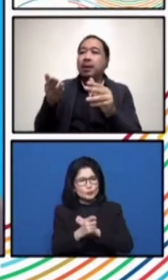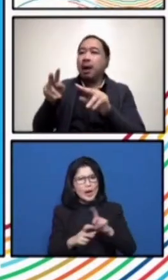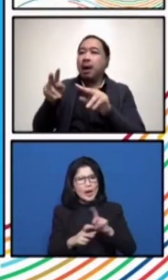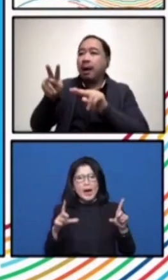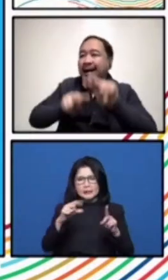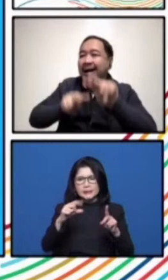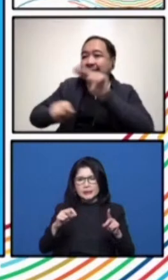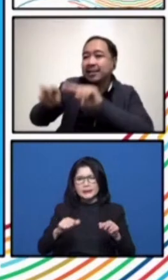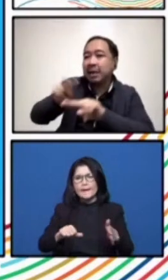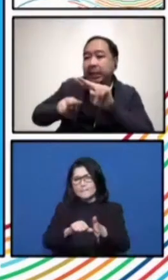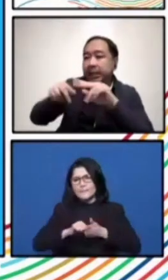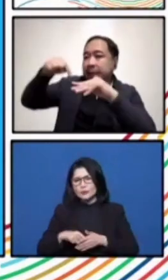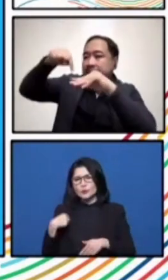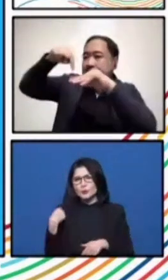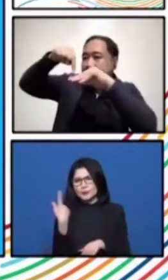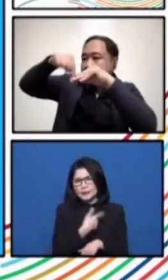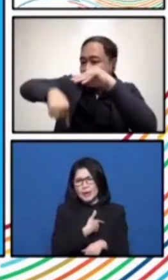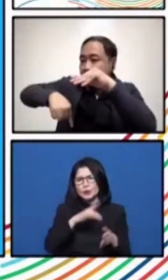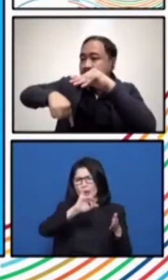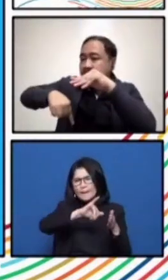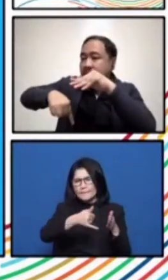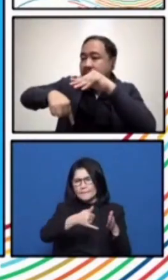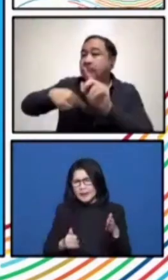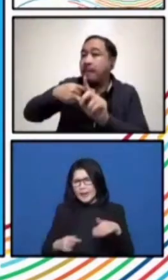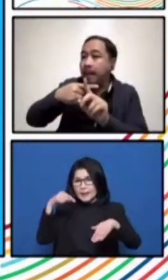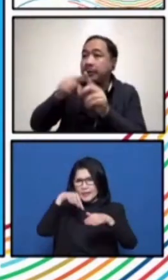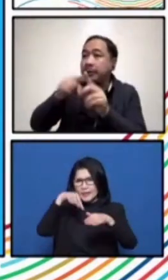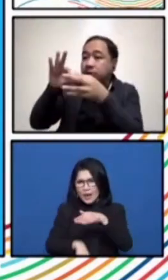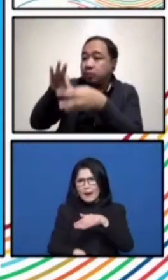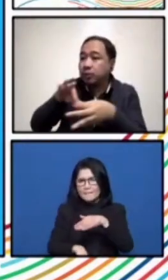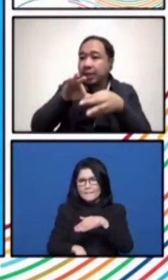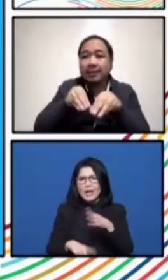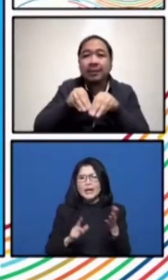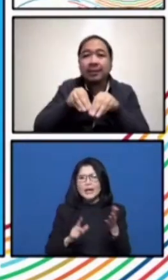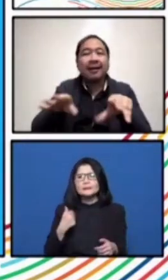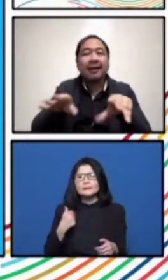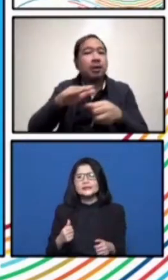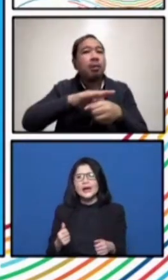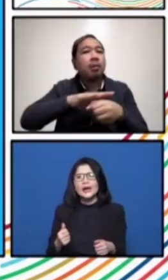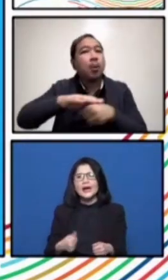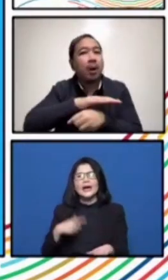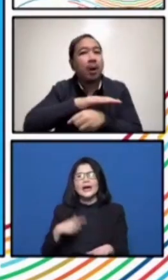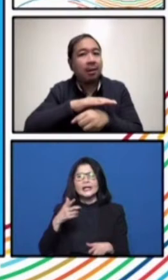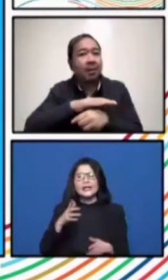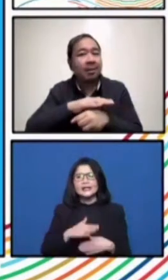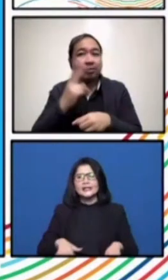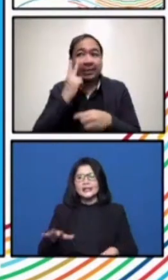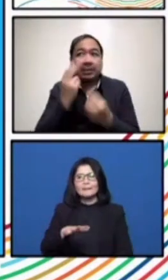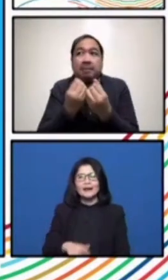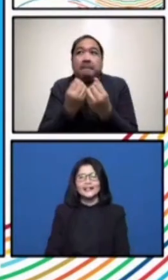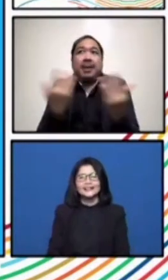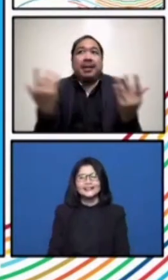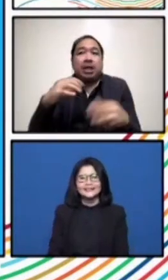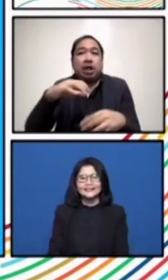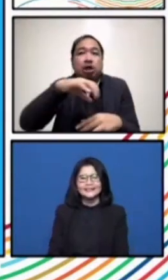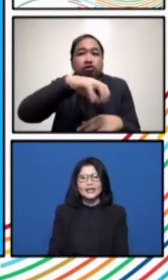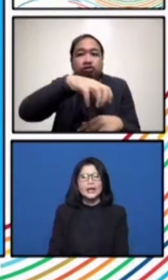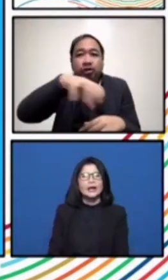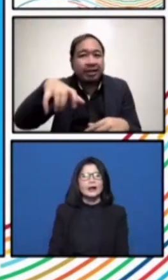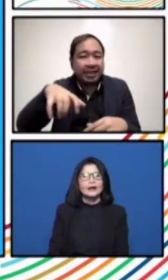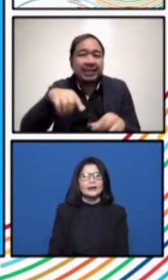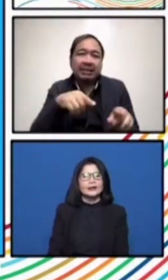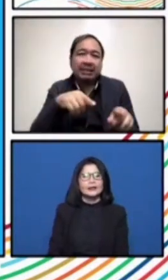local level which is very important we see in too many countries still there is emphasis on medical assessments